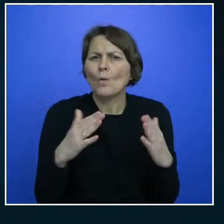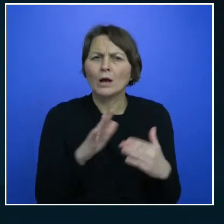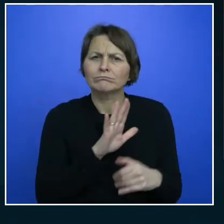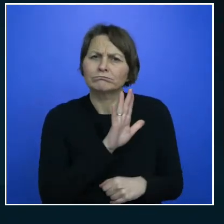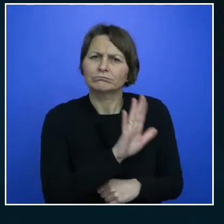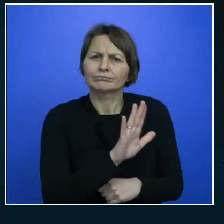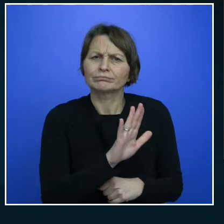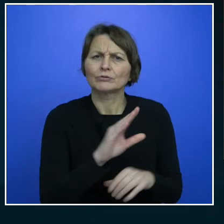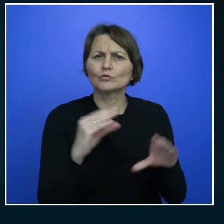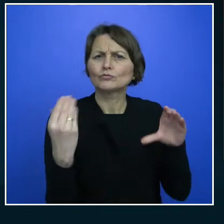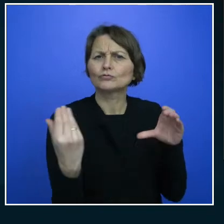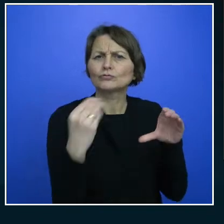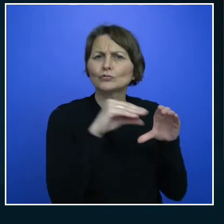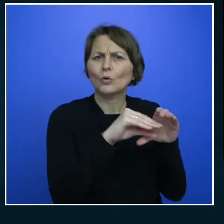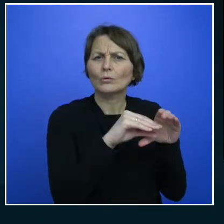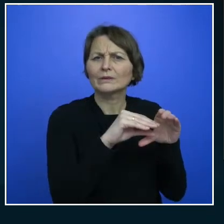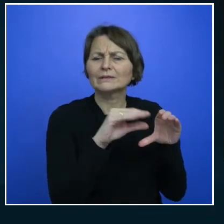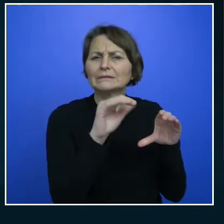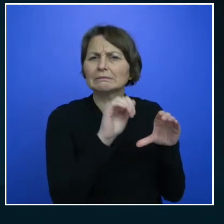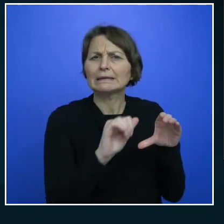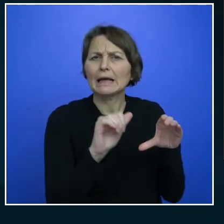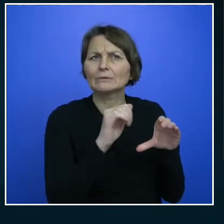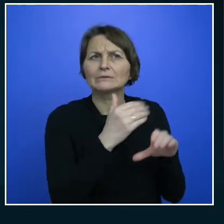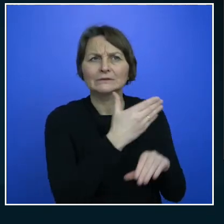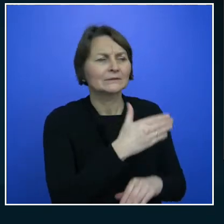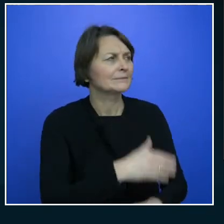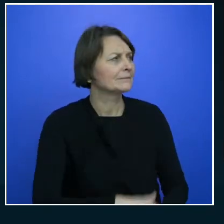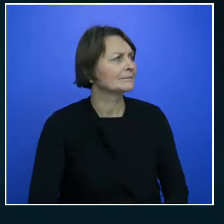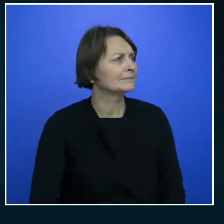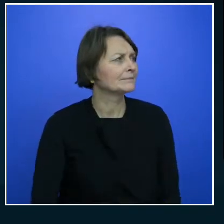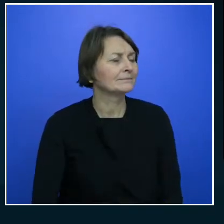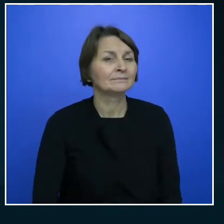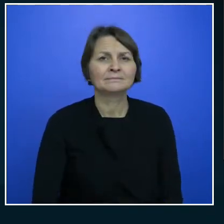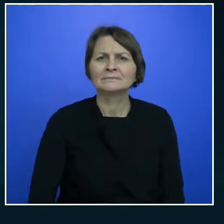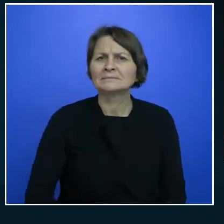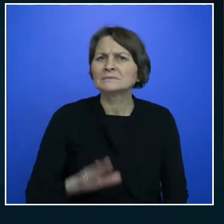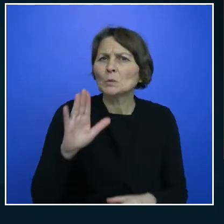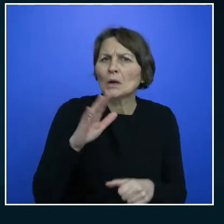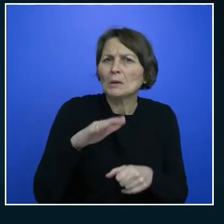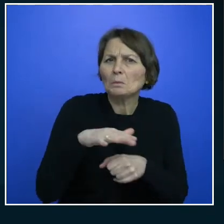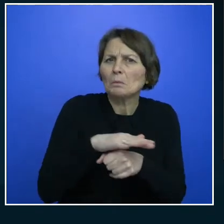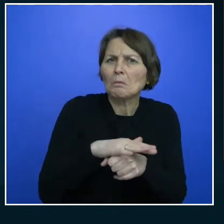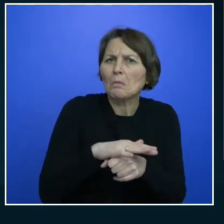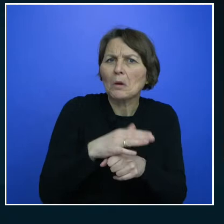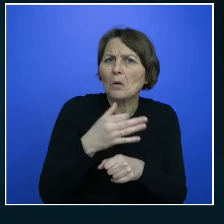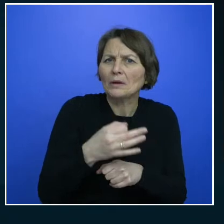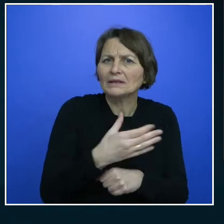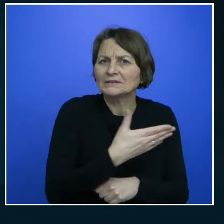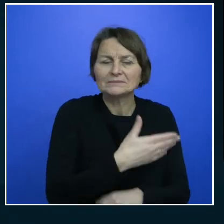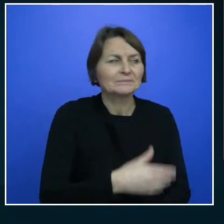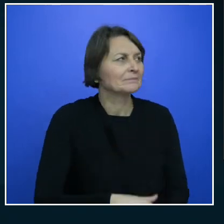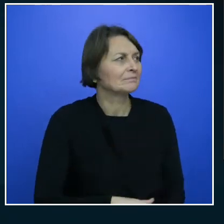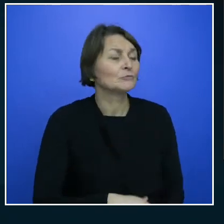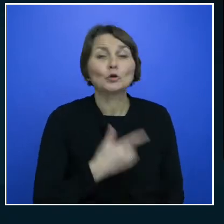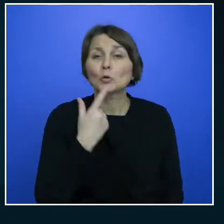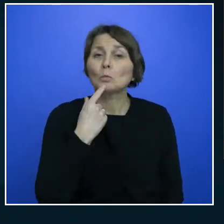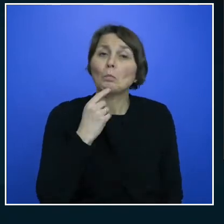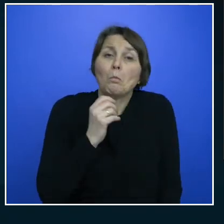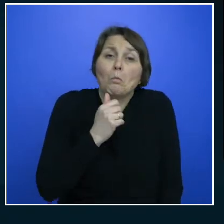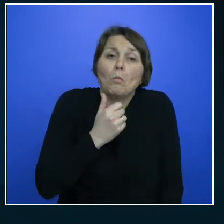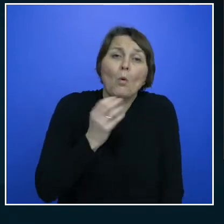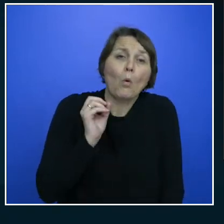that, a blob storage. I obviously need to specify a location. So let's do East US, simply because that's the